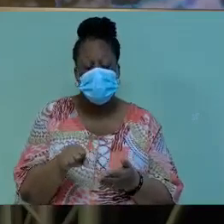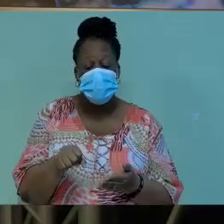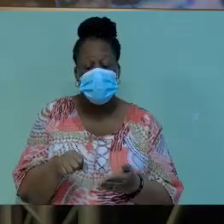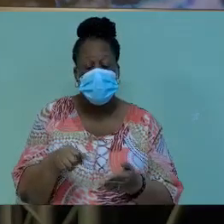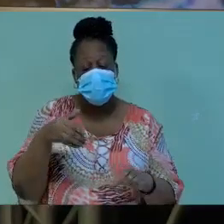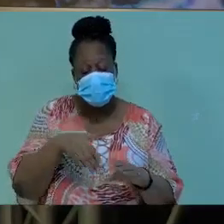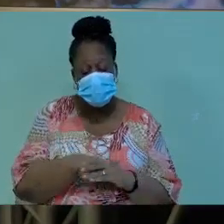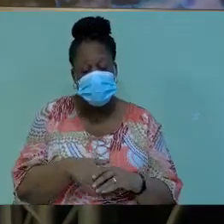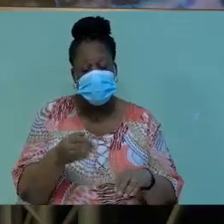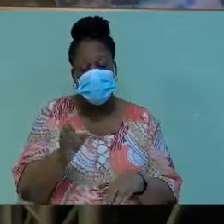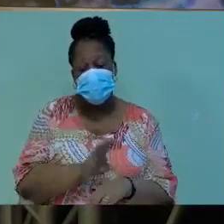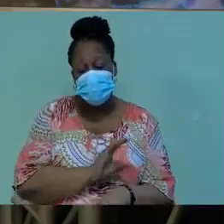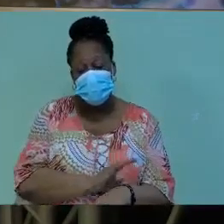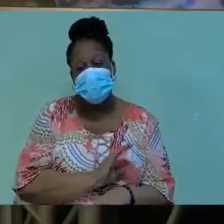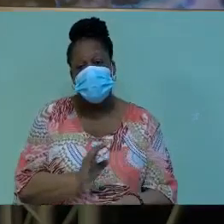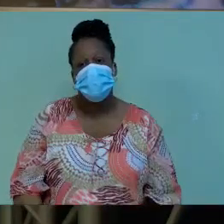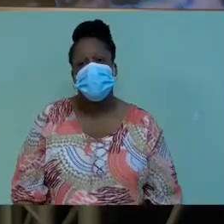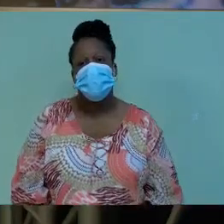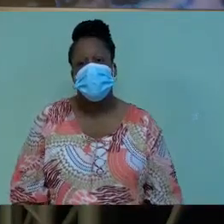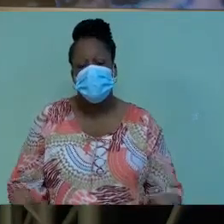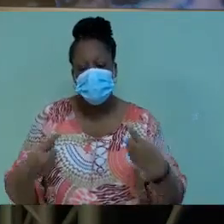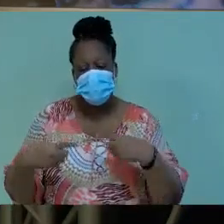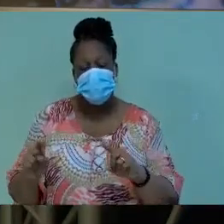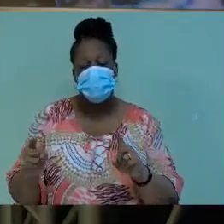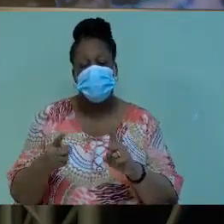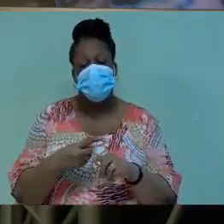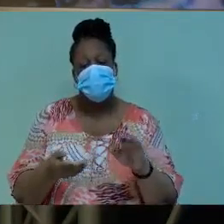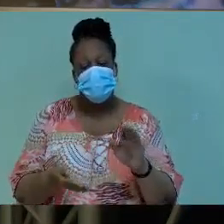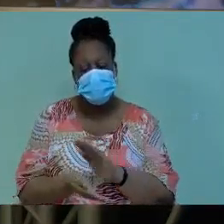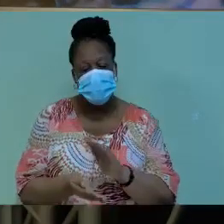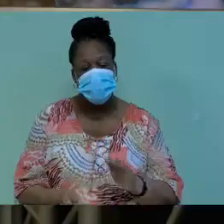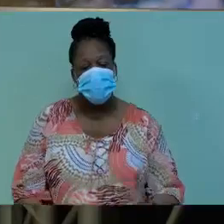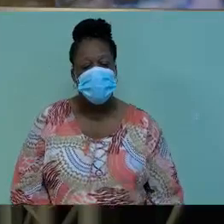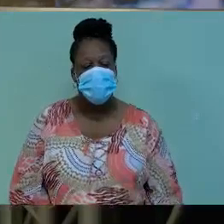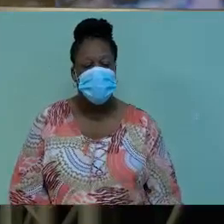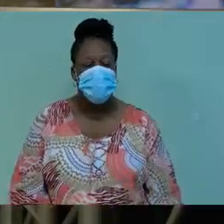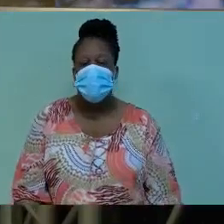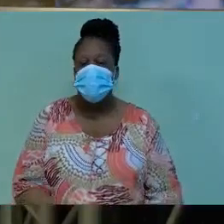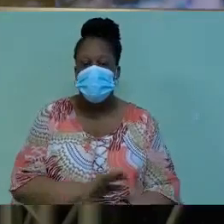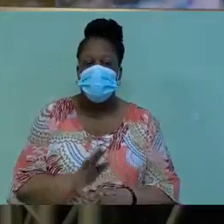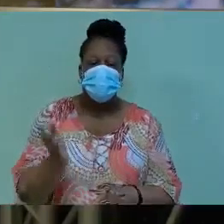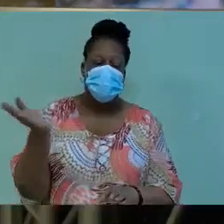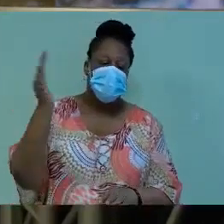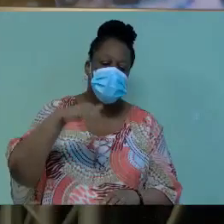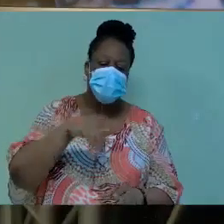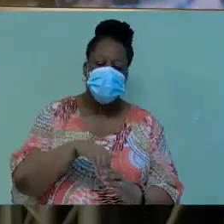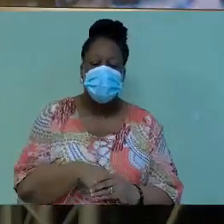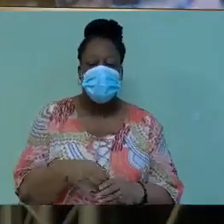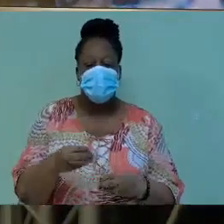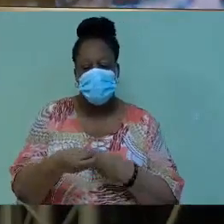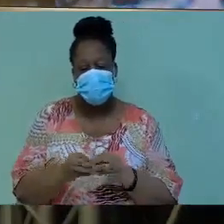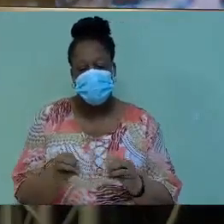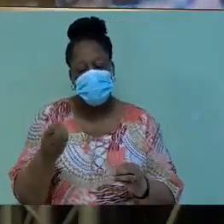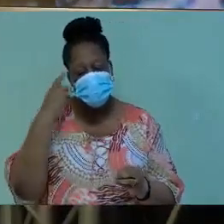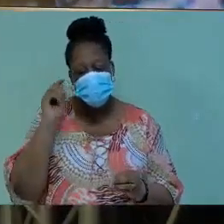The Accountant General Department has been charged by the Ministry of Finance to serve as convener and facilitator of this